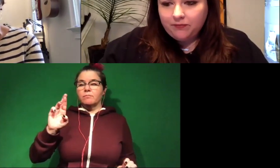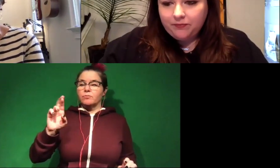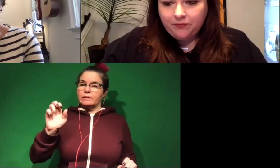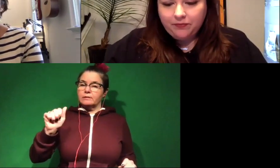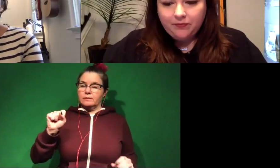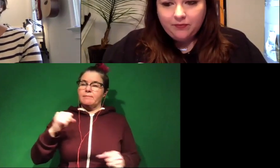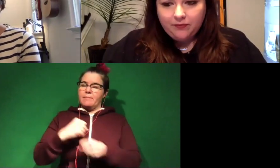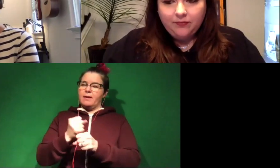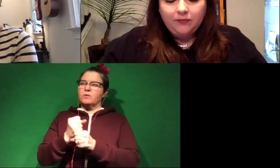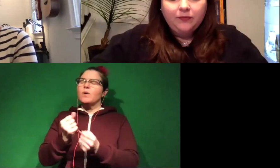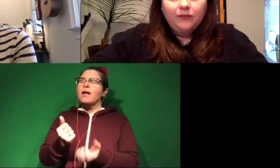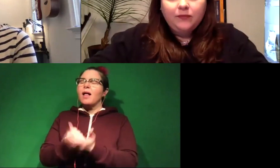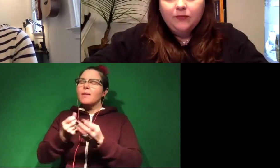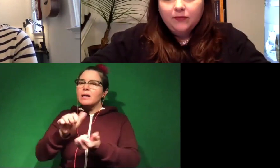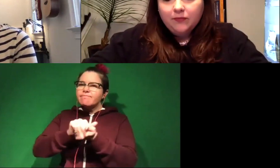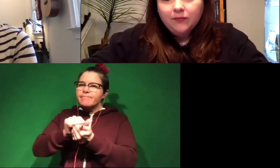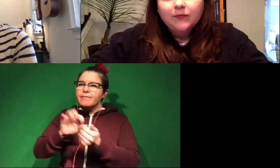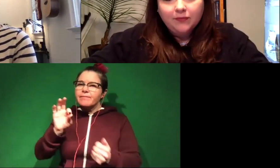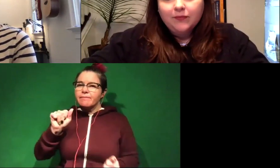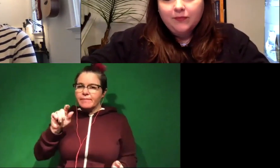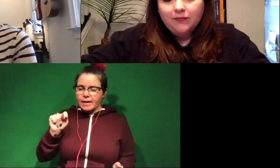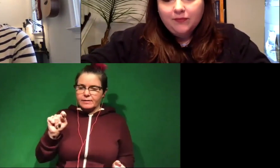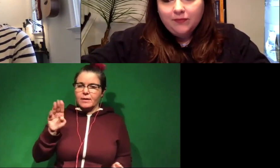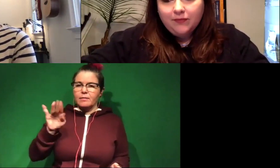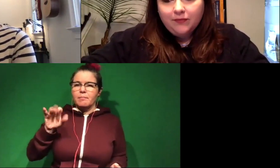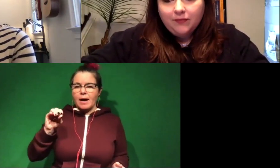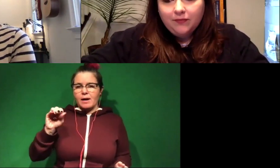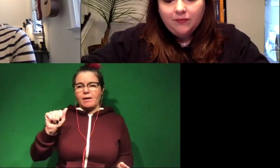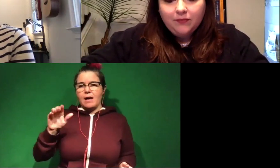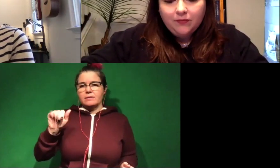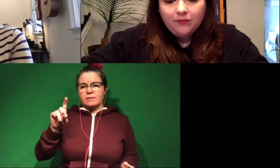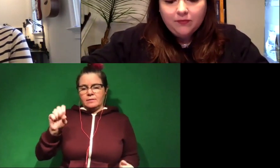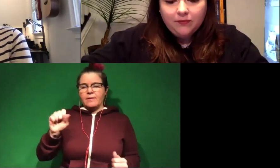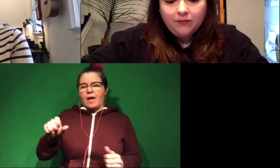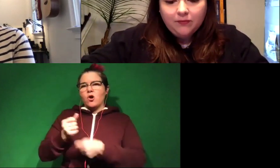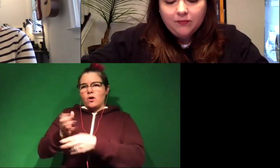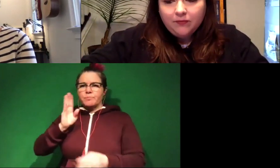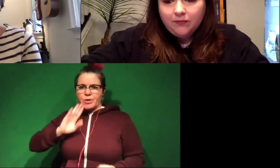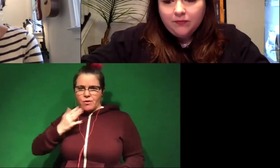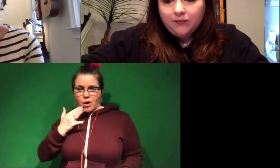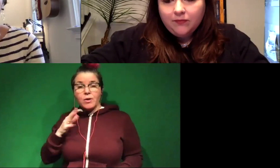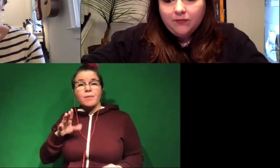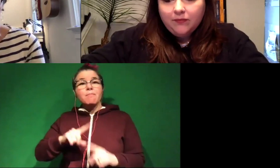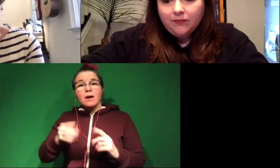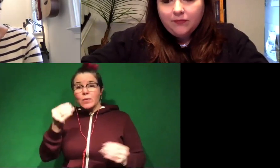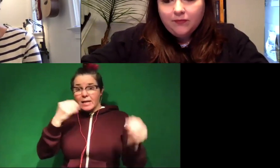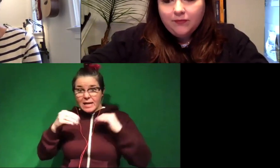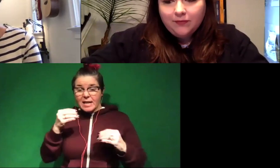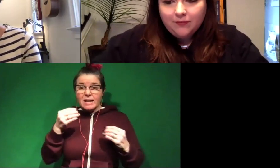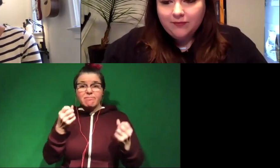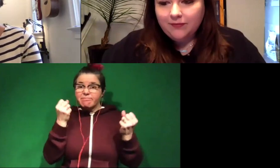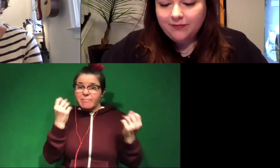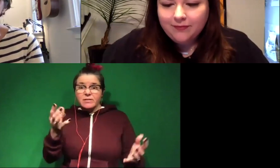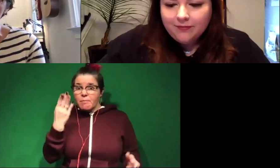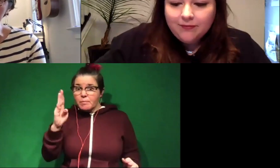fat. They're called bile acids, and that's what makes your poop brown. But if you eat a lot of blueberries, for